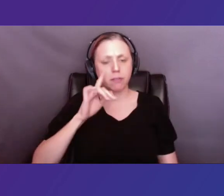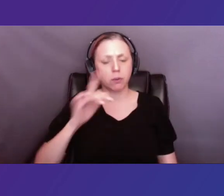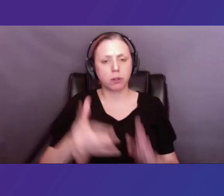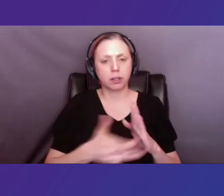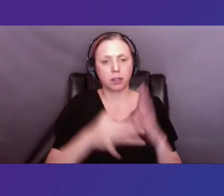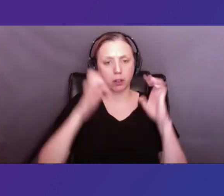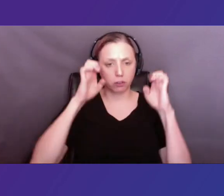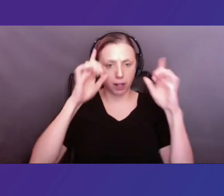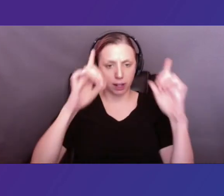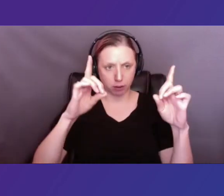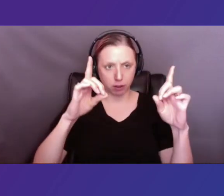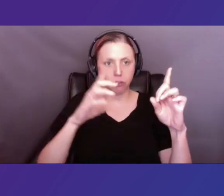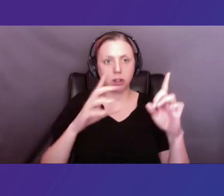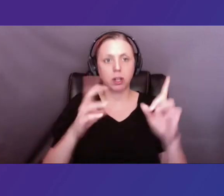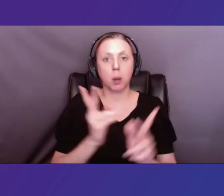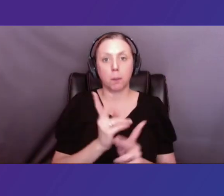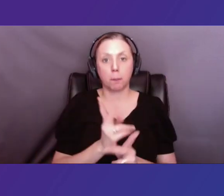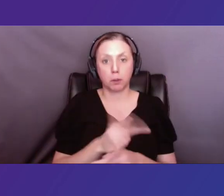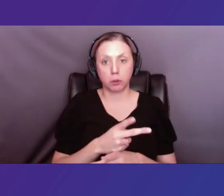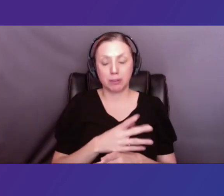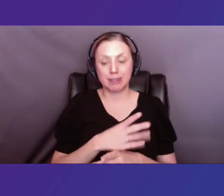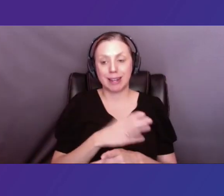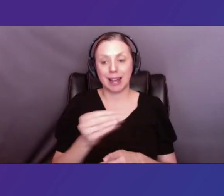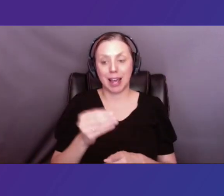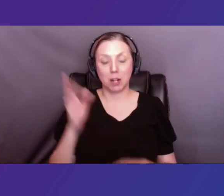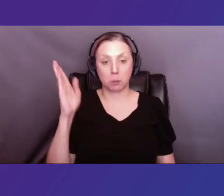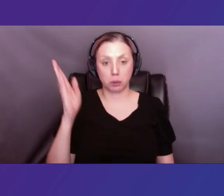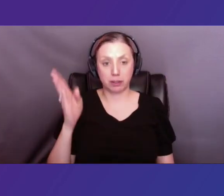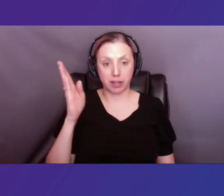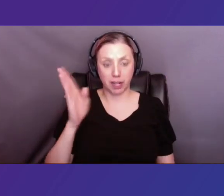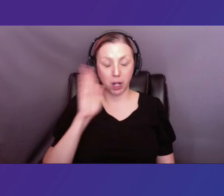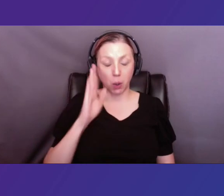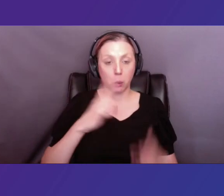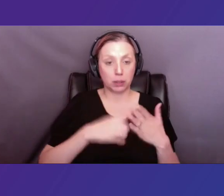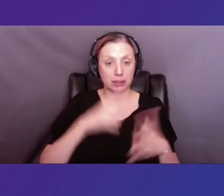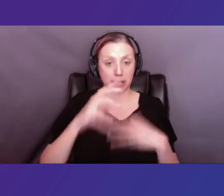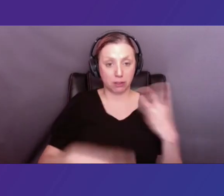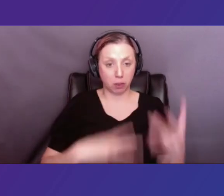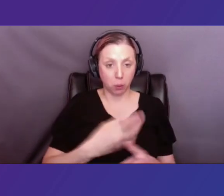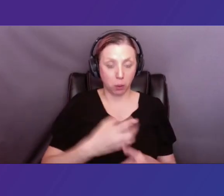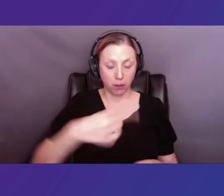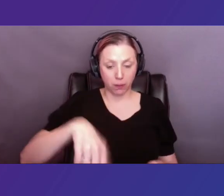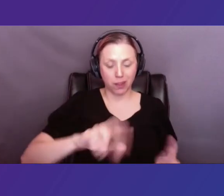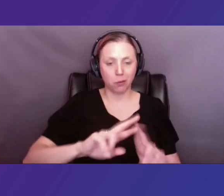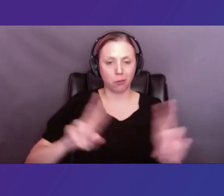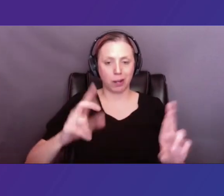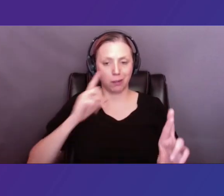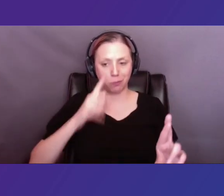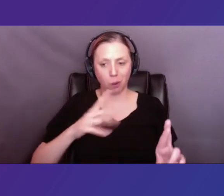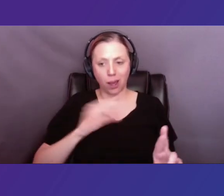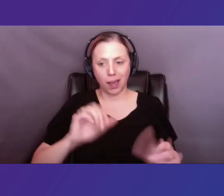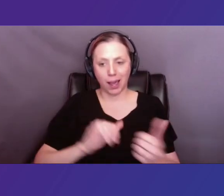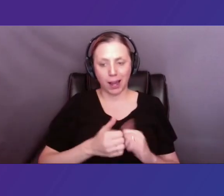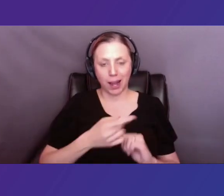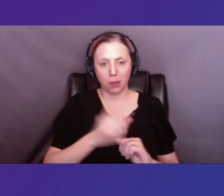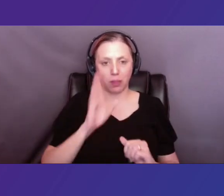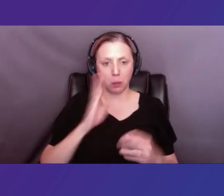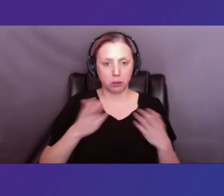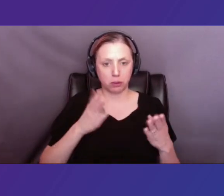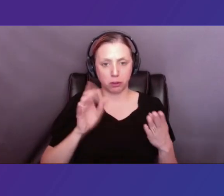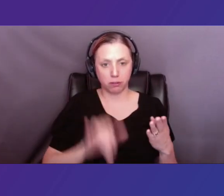education, producing, and presenting discuss the world they are preparing for and how they will serve